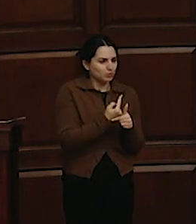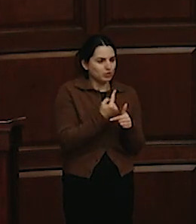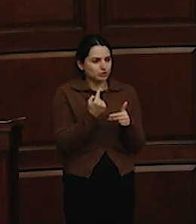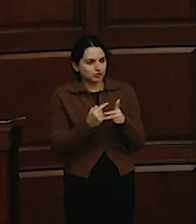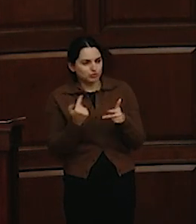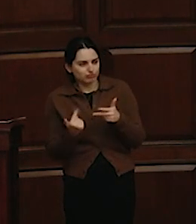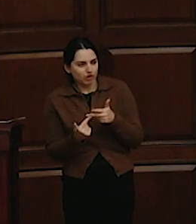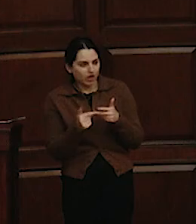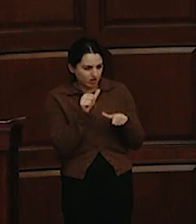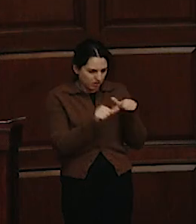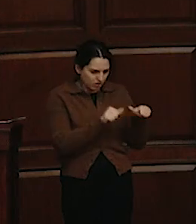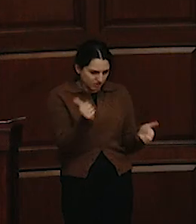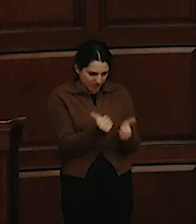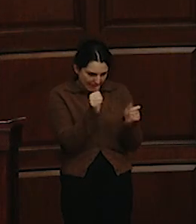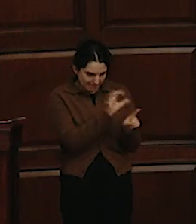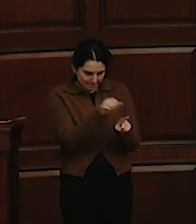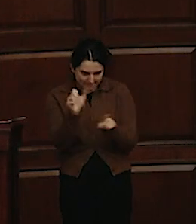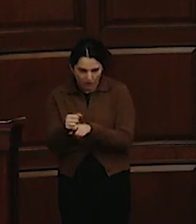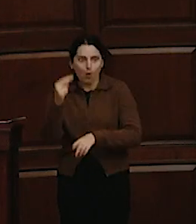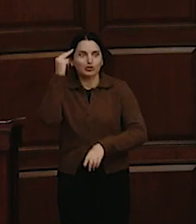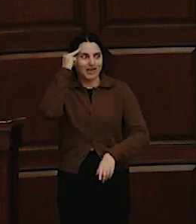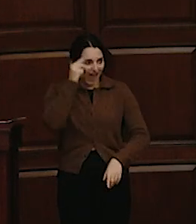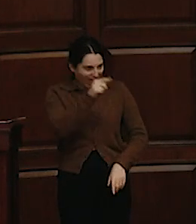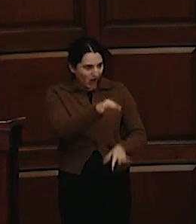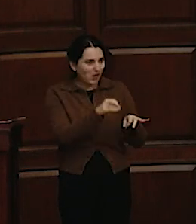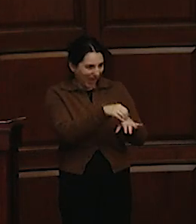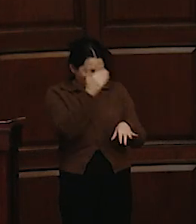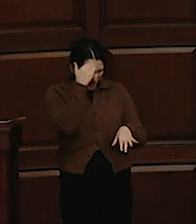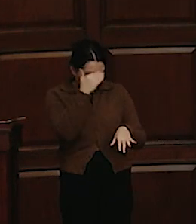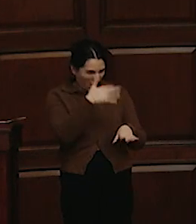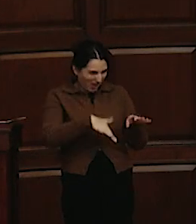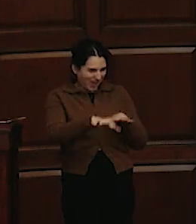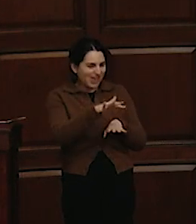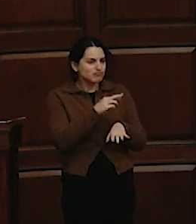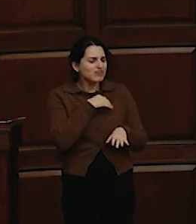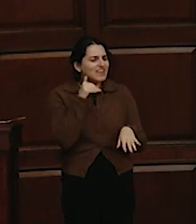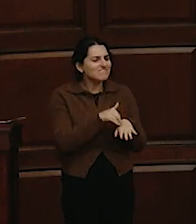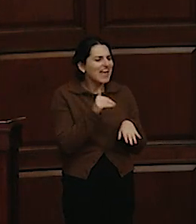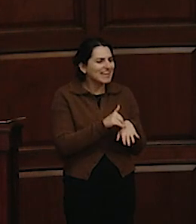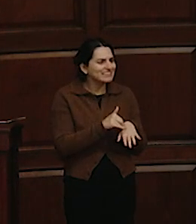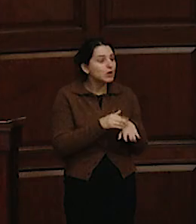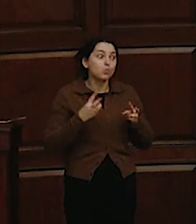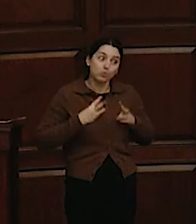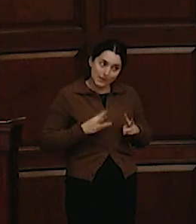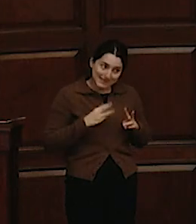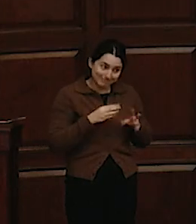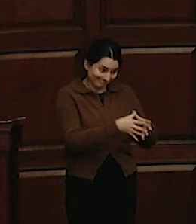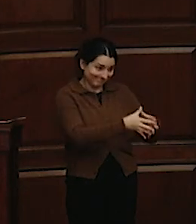together and understood what really was happening, because it mainly affected